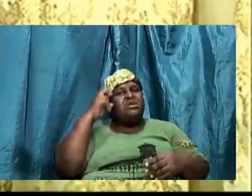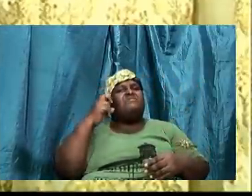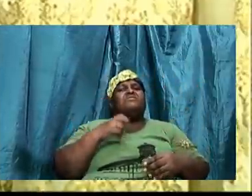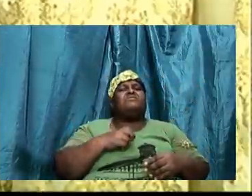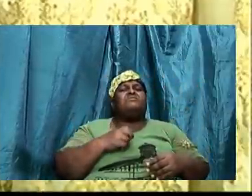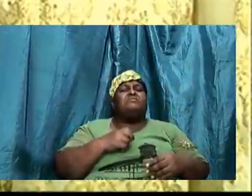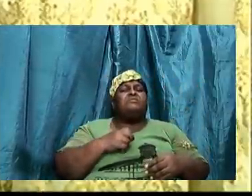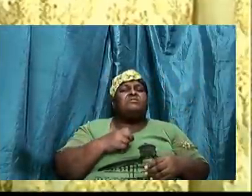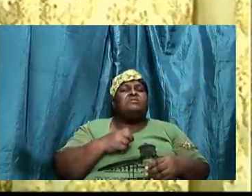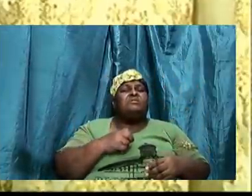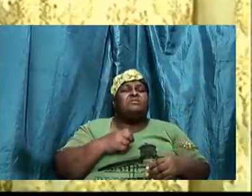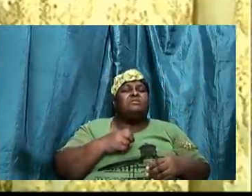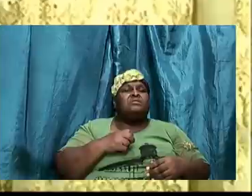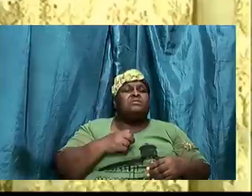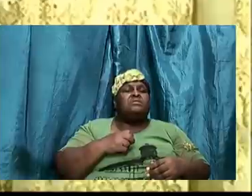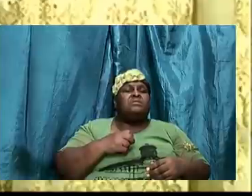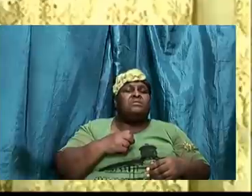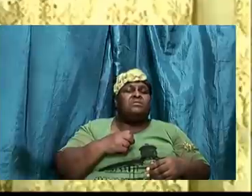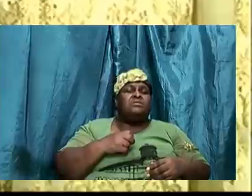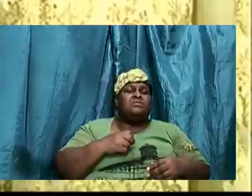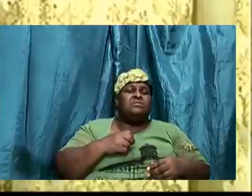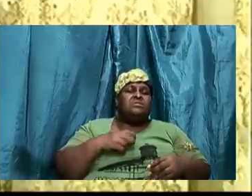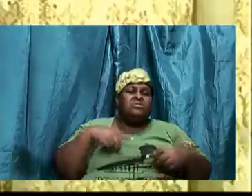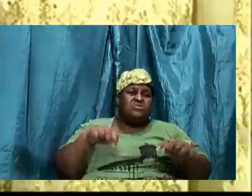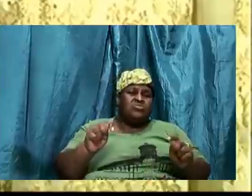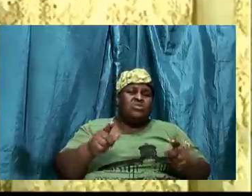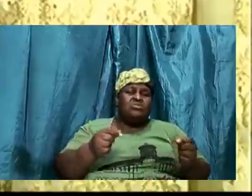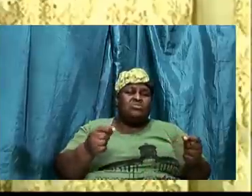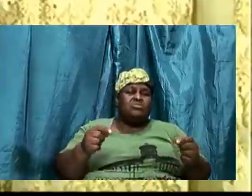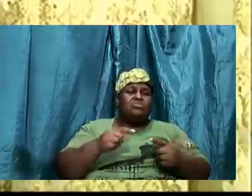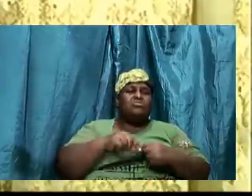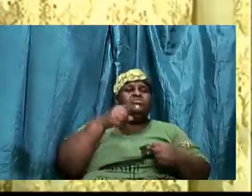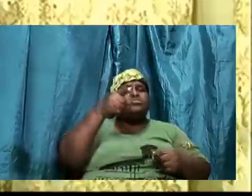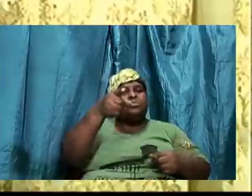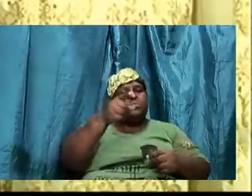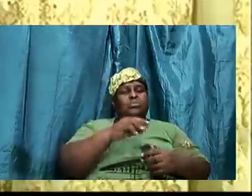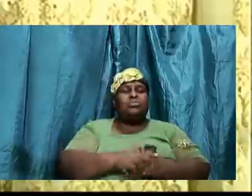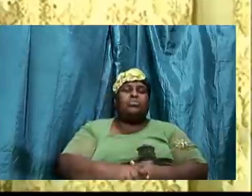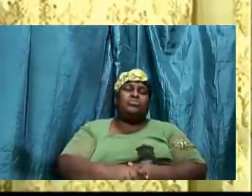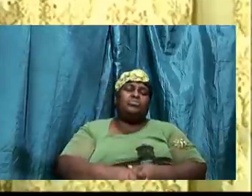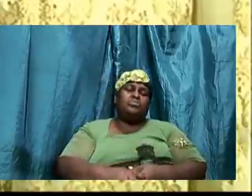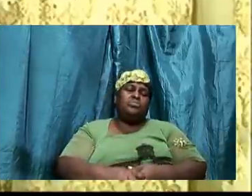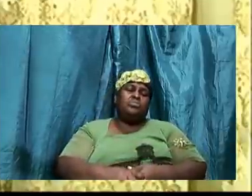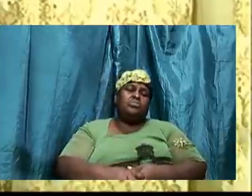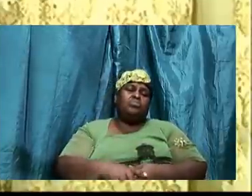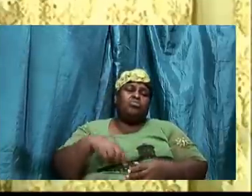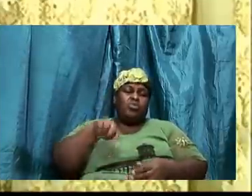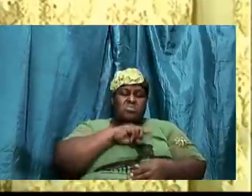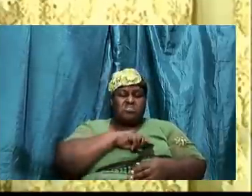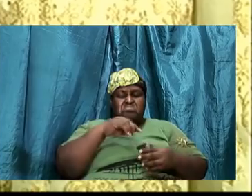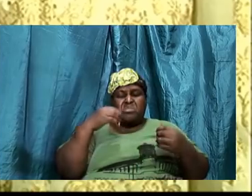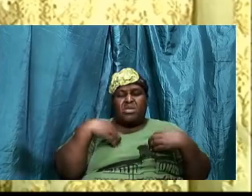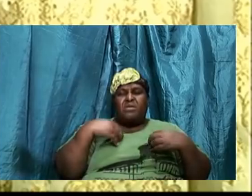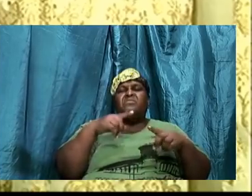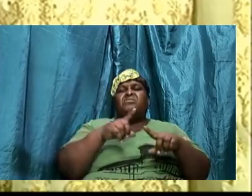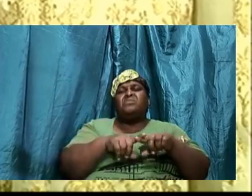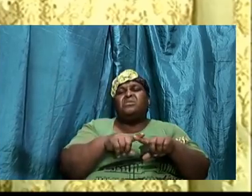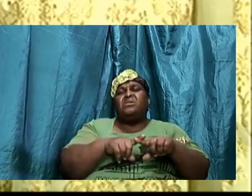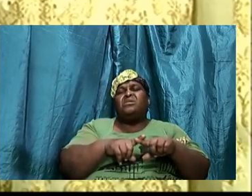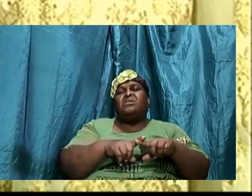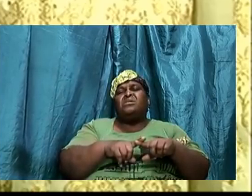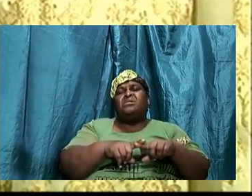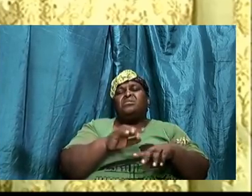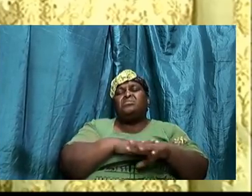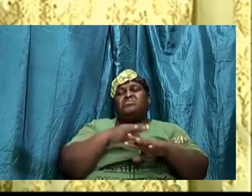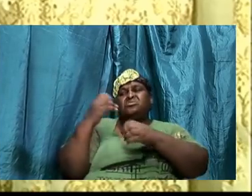of the Lord, which is what we mentioned in our second week, that we have to rely on the strength